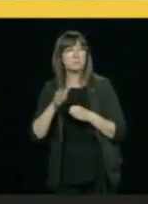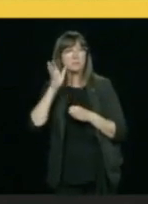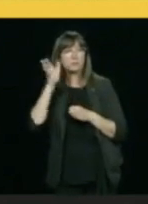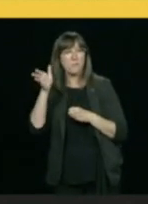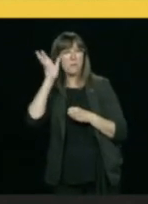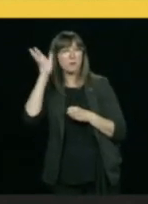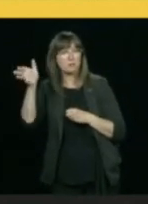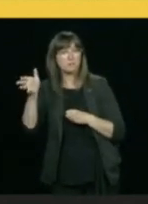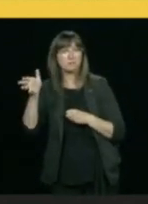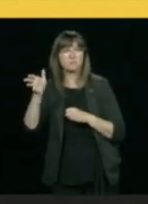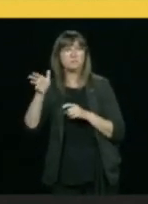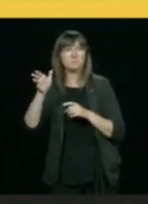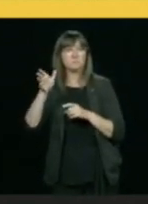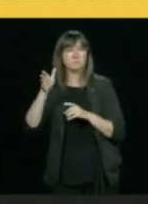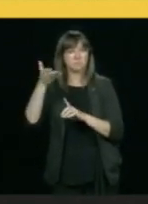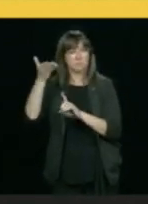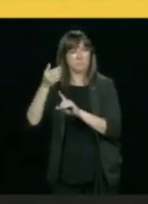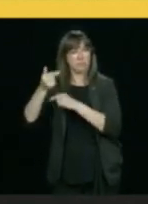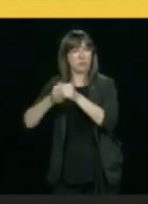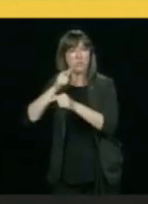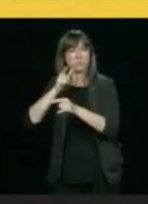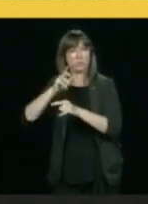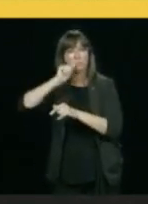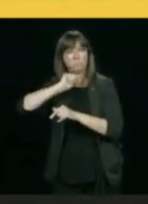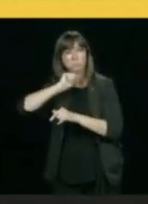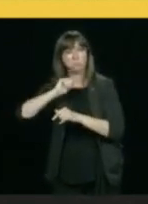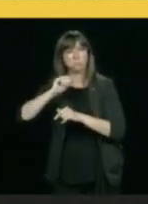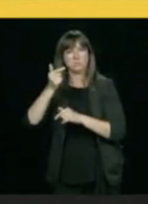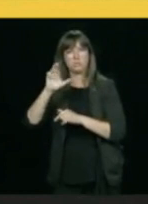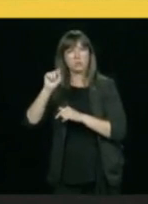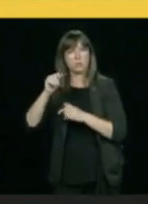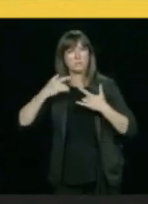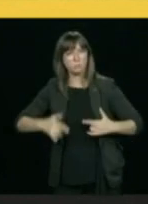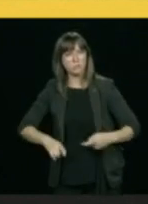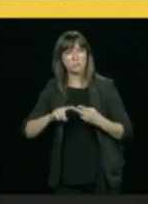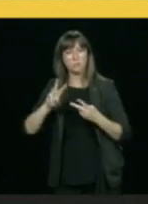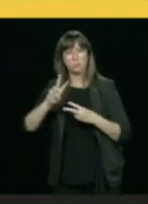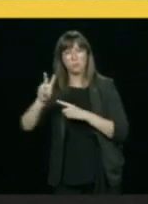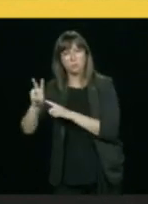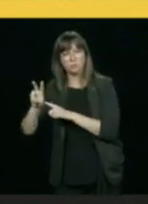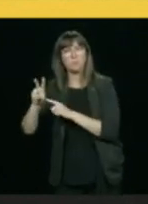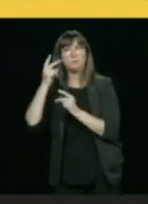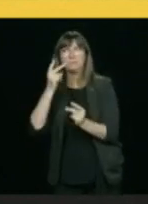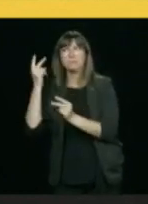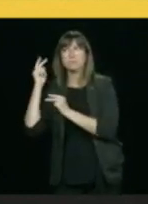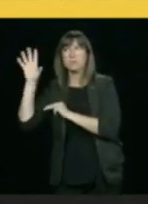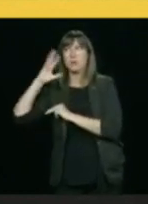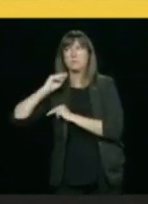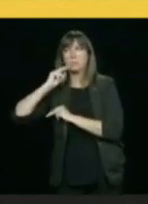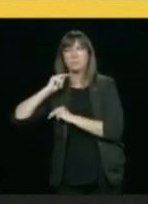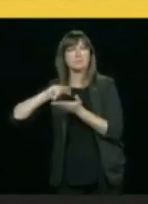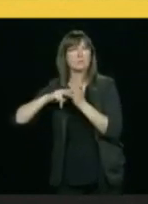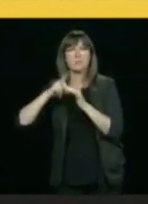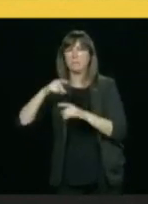those of the generation that faced the Great Depression and World War II, remind us that we must be resilient and